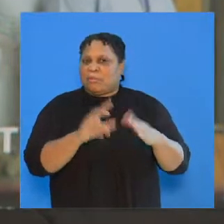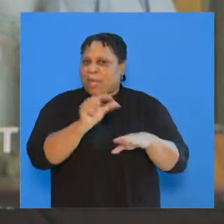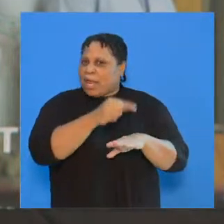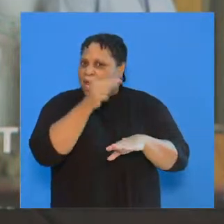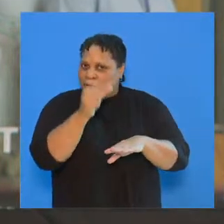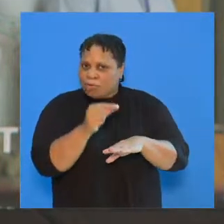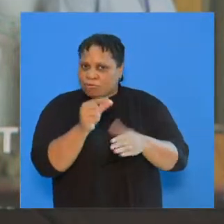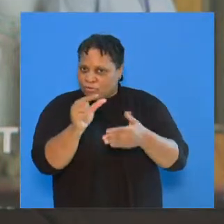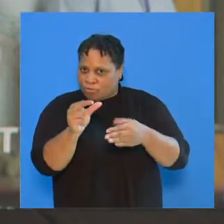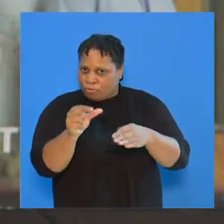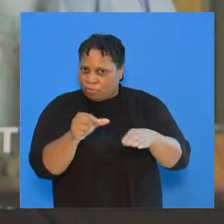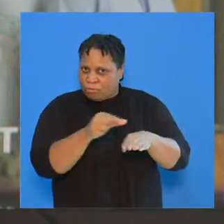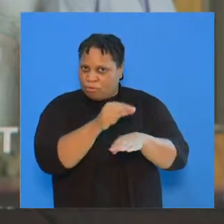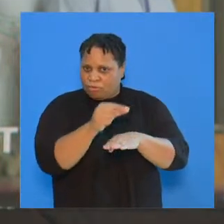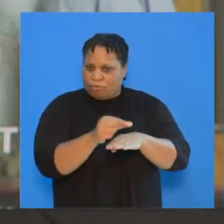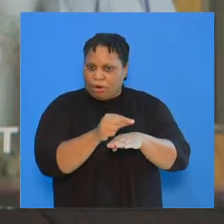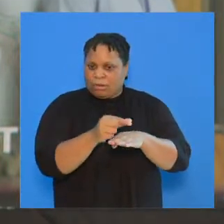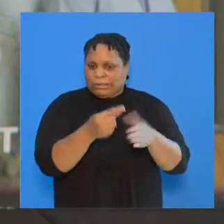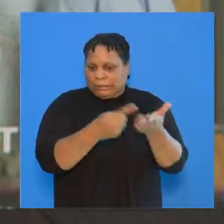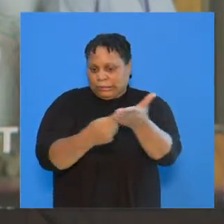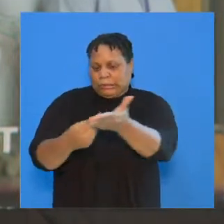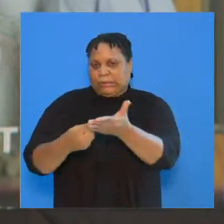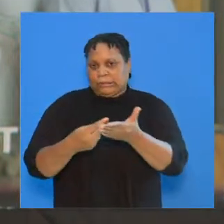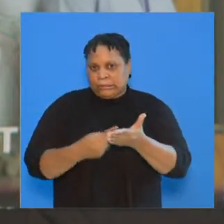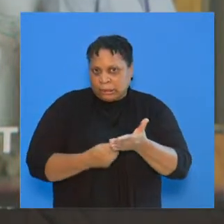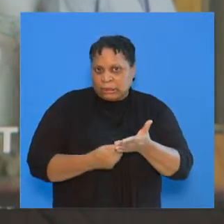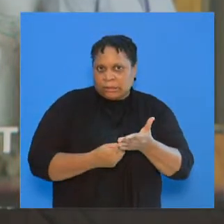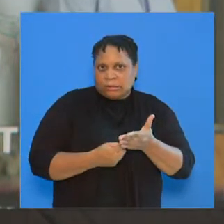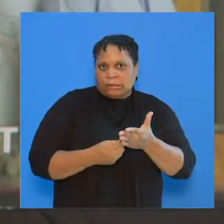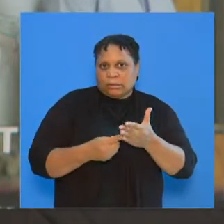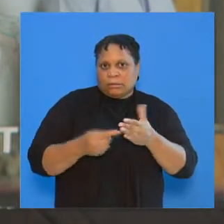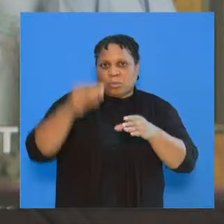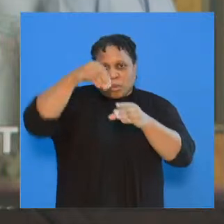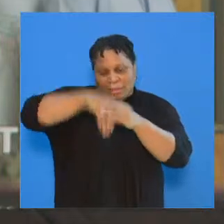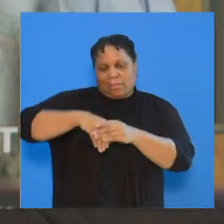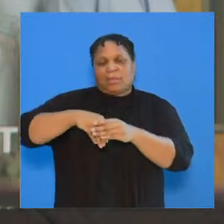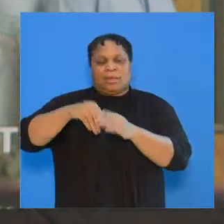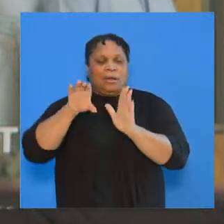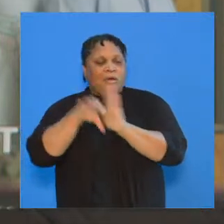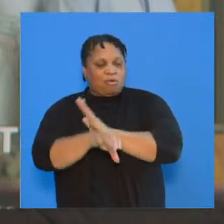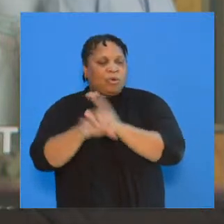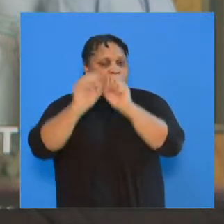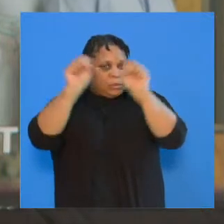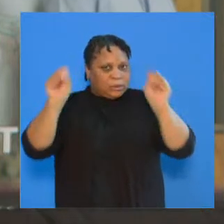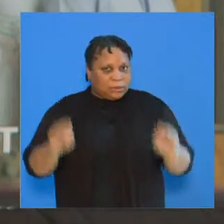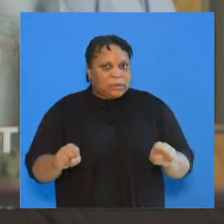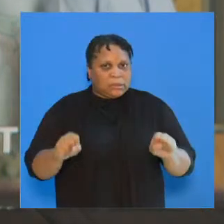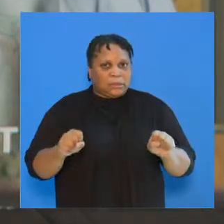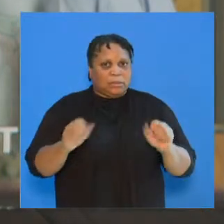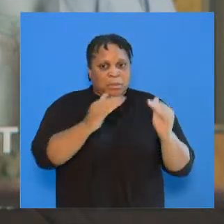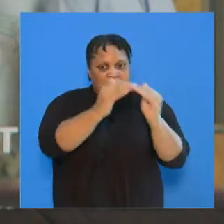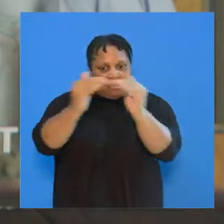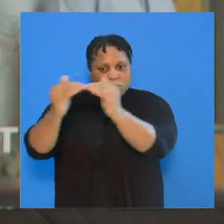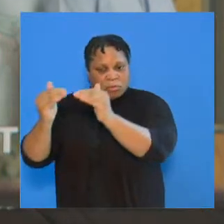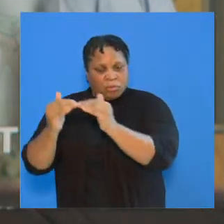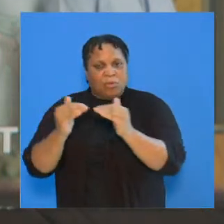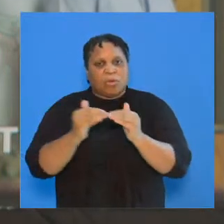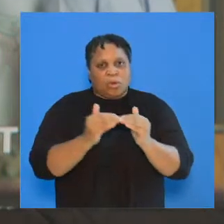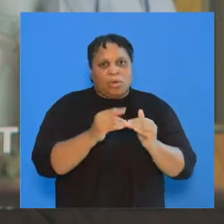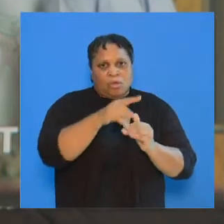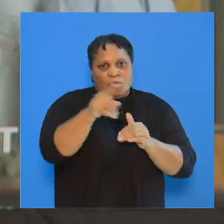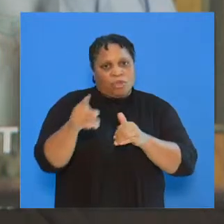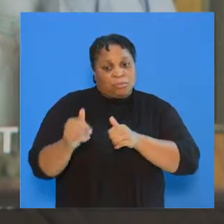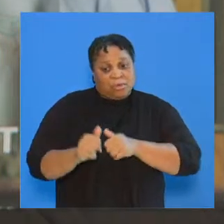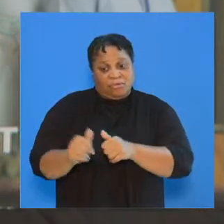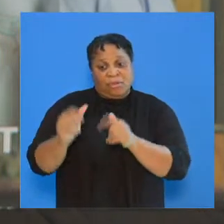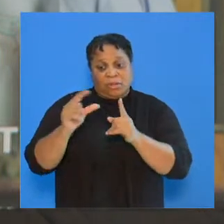reform to address the imbalances in our criminal justice system. To those who have been following the words and deeds of the